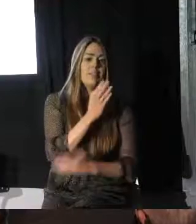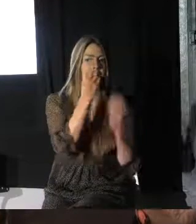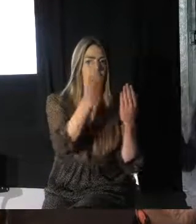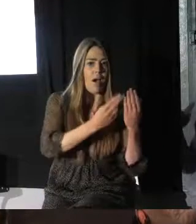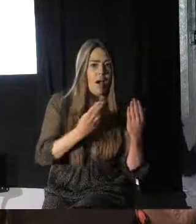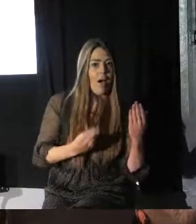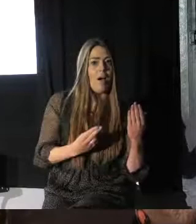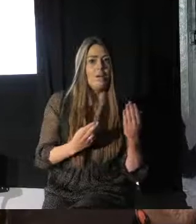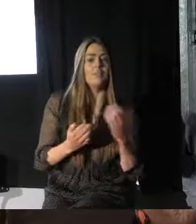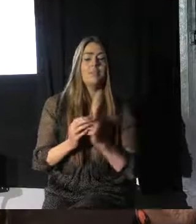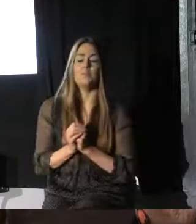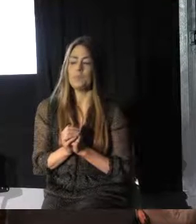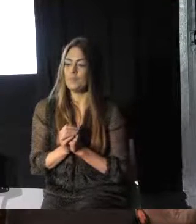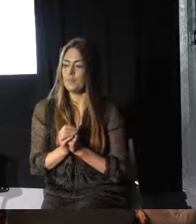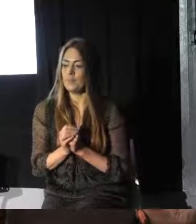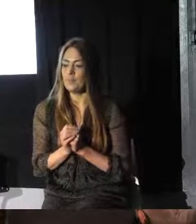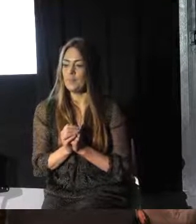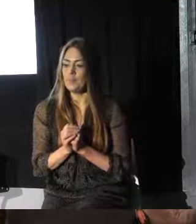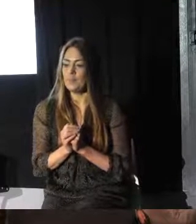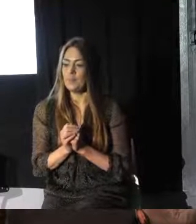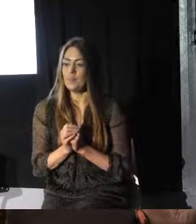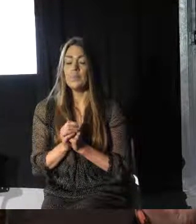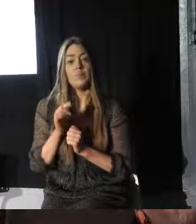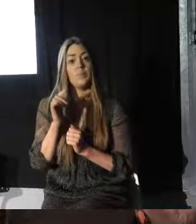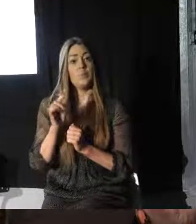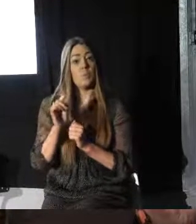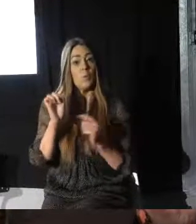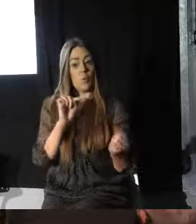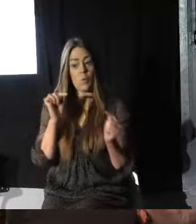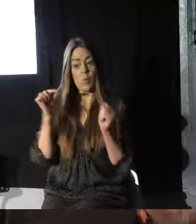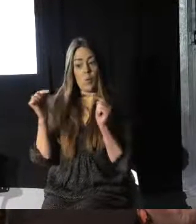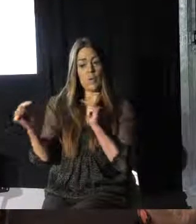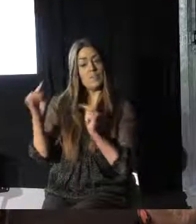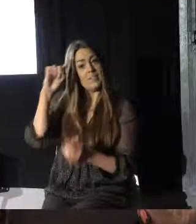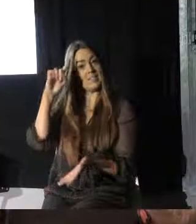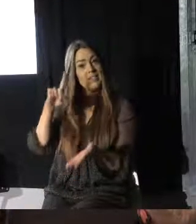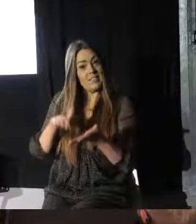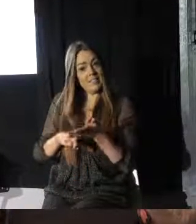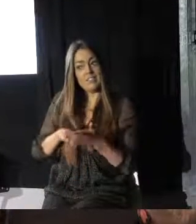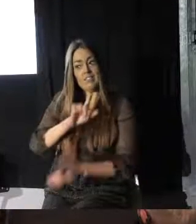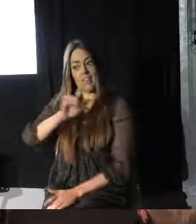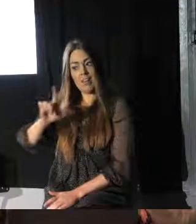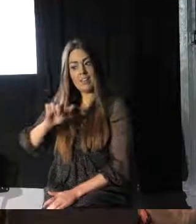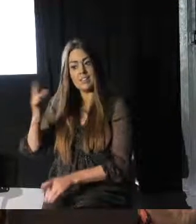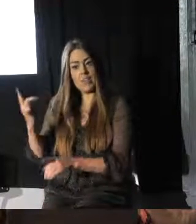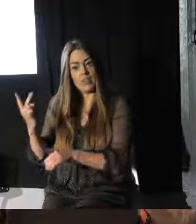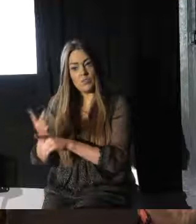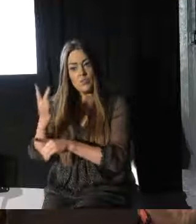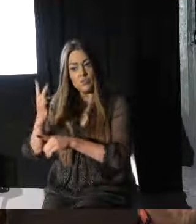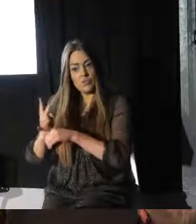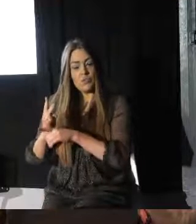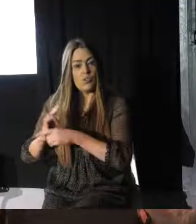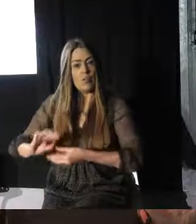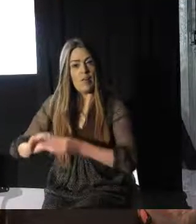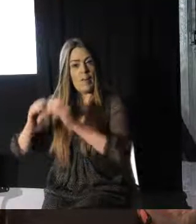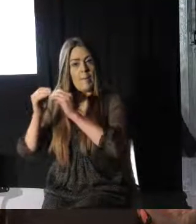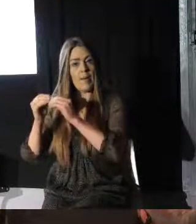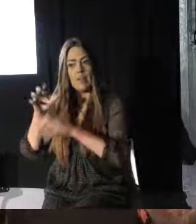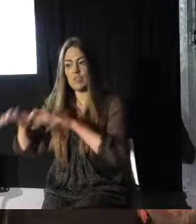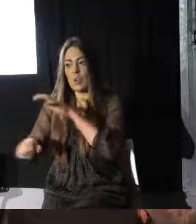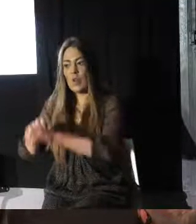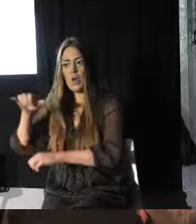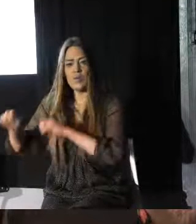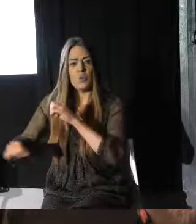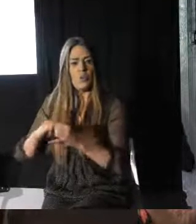west in Dahlem. So that controversial sort of decision not only to rebuild a colonial Schloss, but to put